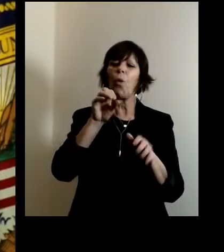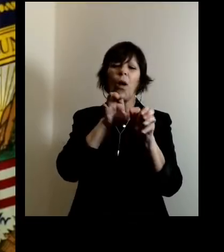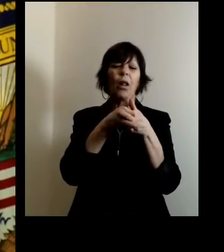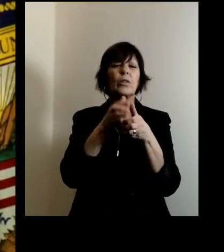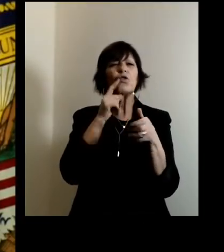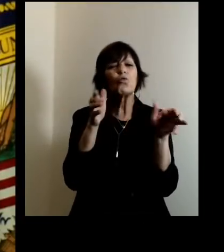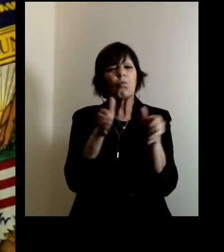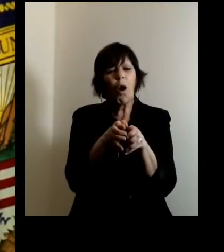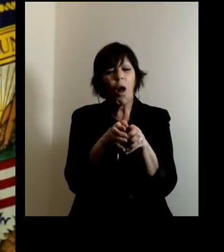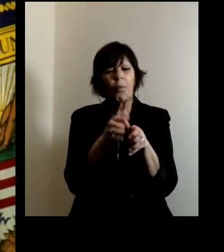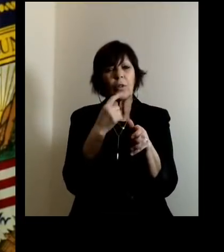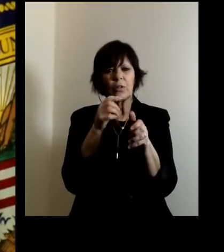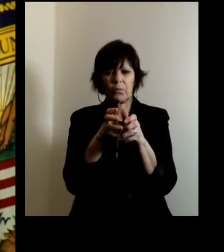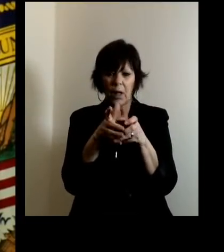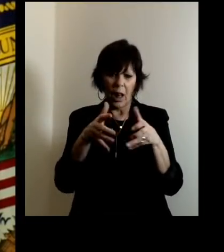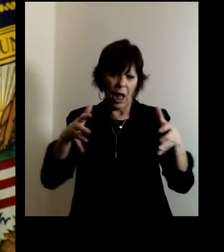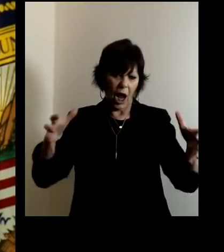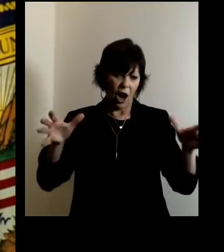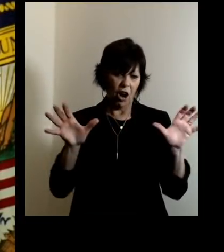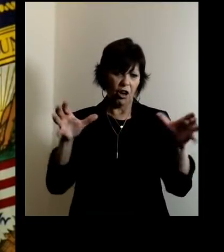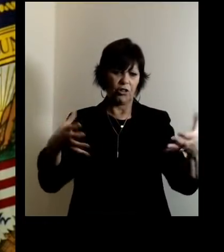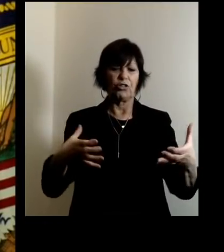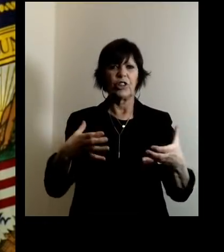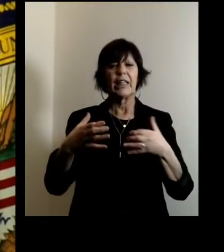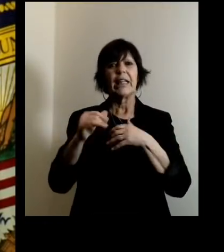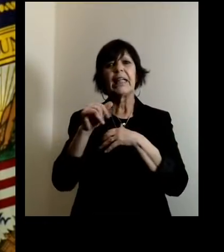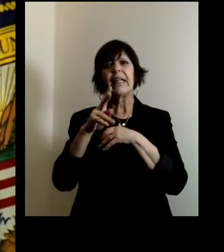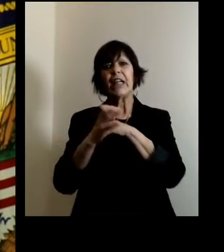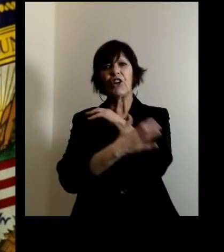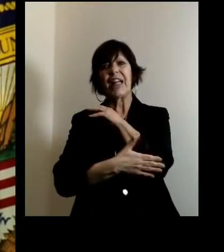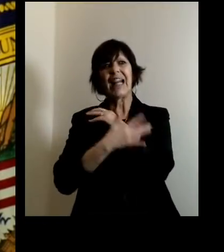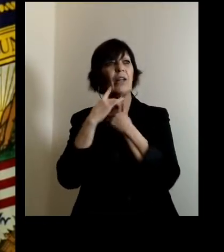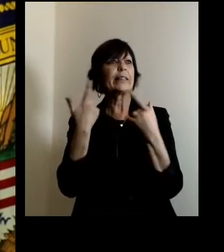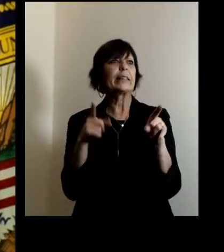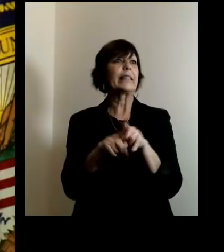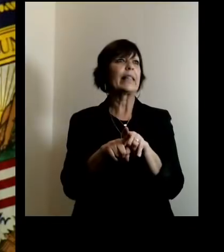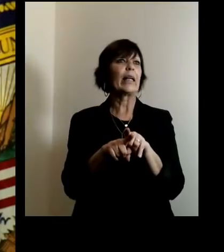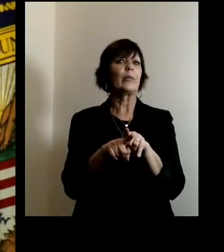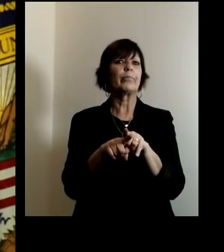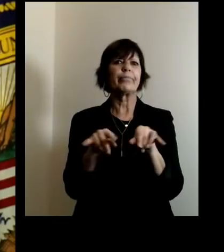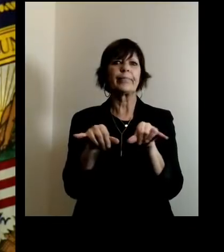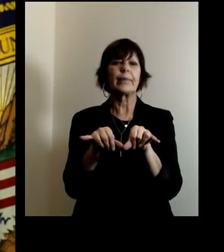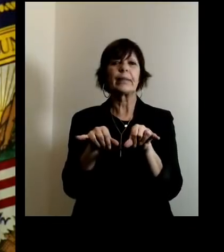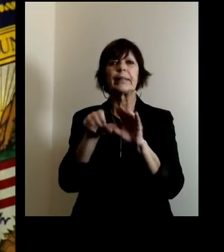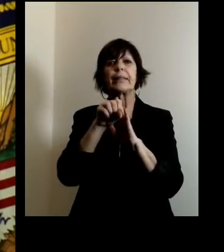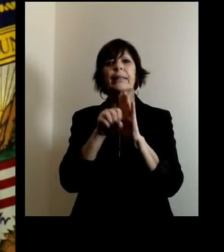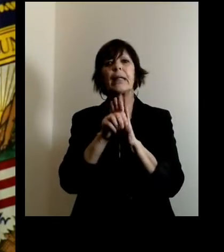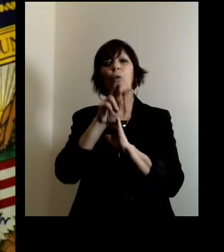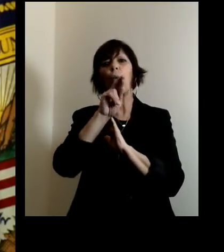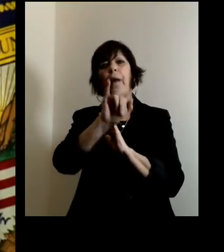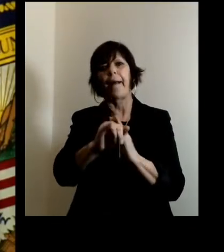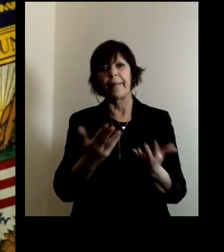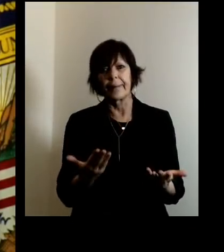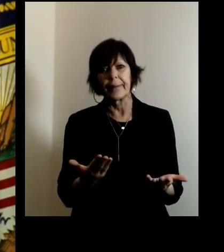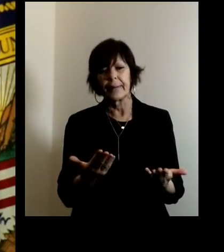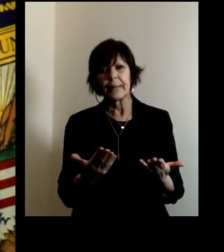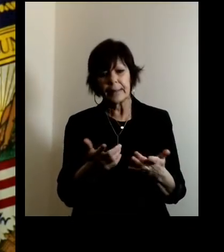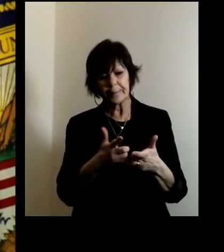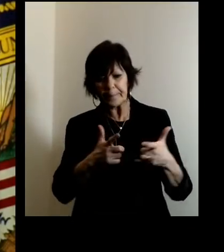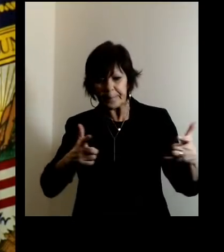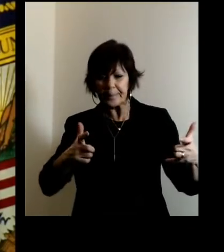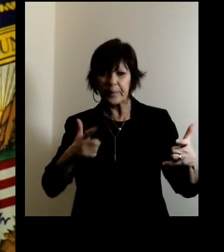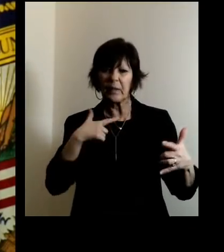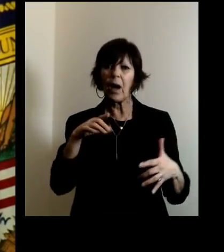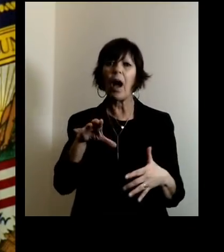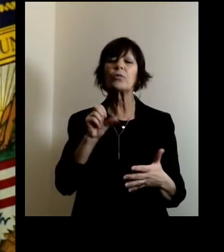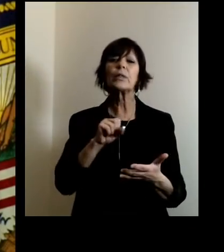area. The county of Erie geographically is the same size as the state of Rhode Island. And we have hundreds